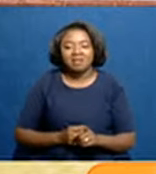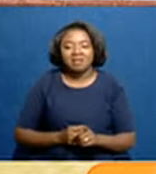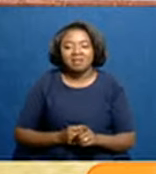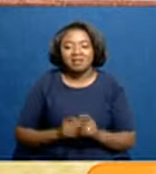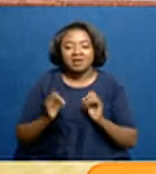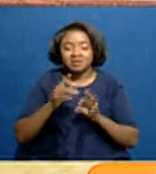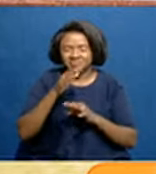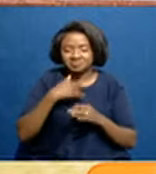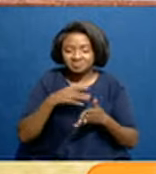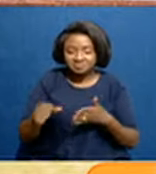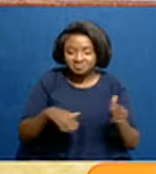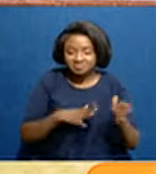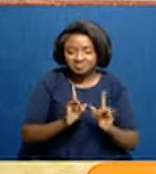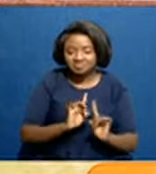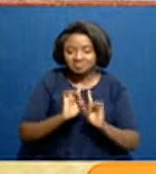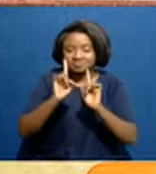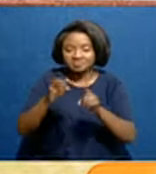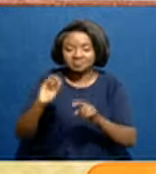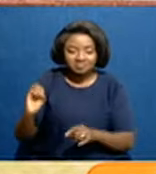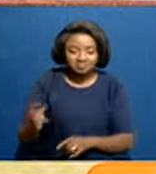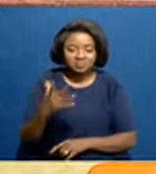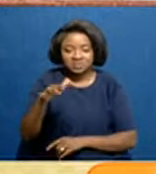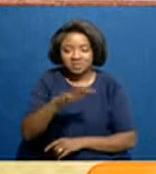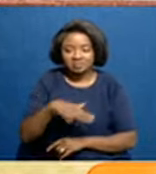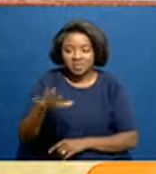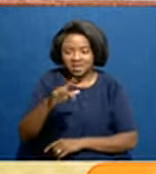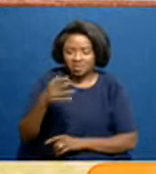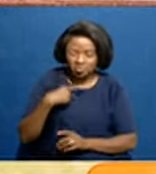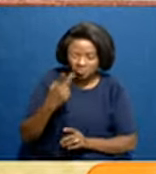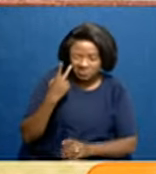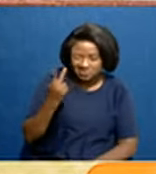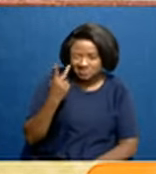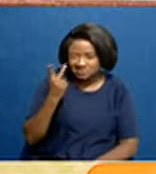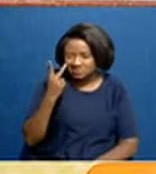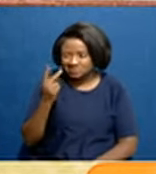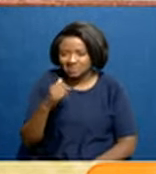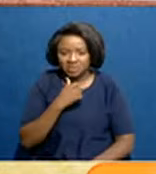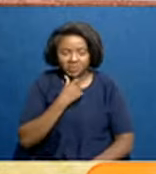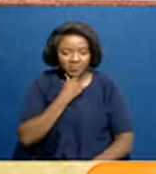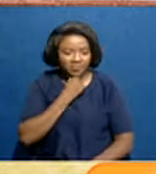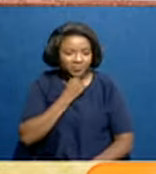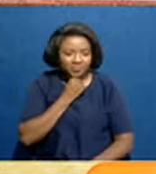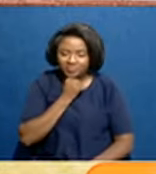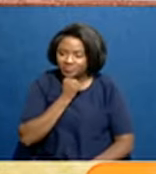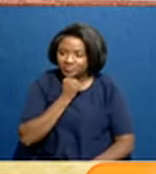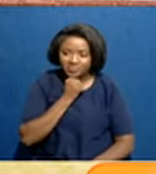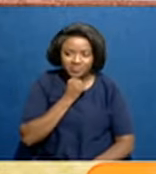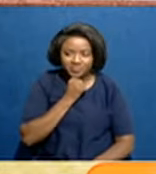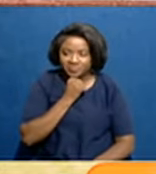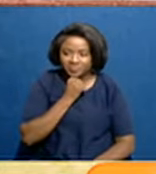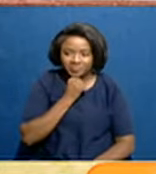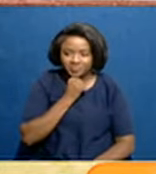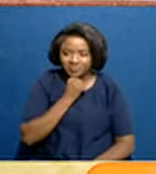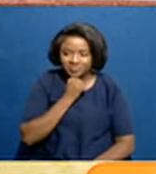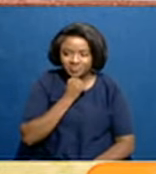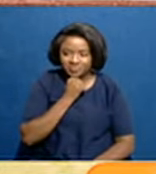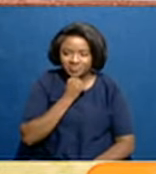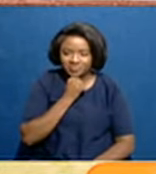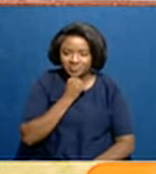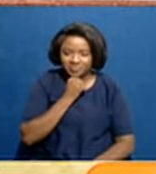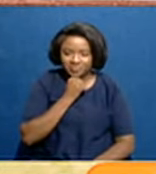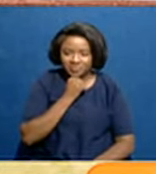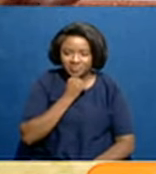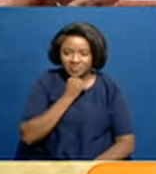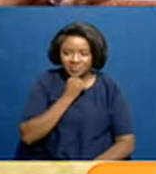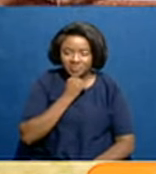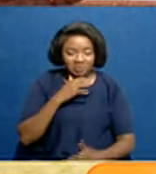go to the informal settlements. I do. And actually appreciate the kind of indignity and squalor our people are living in.